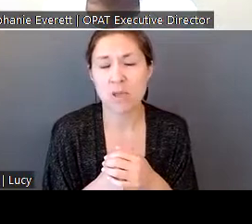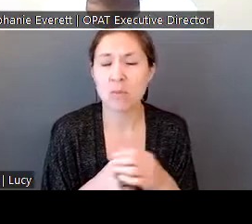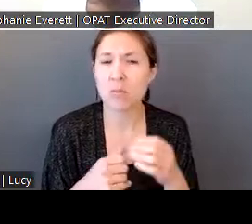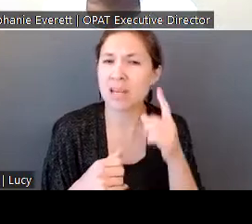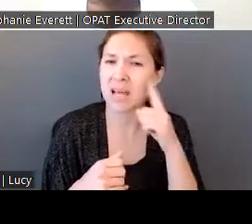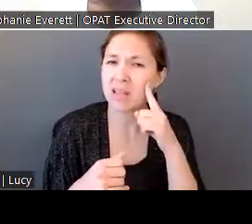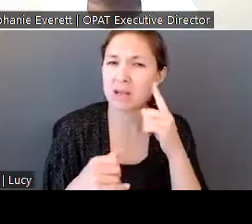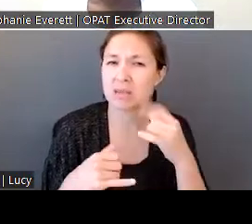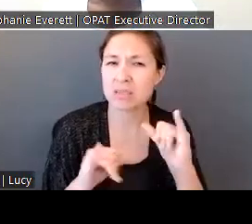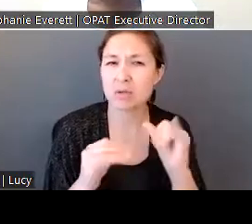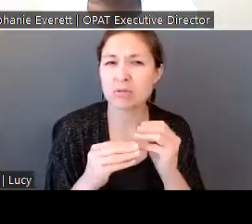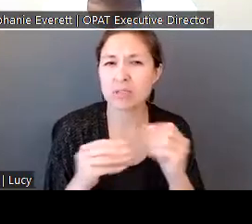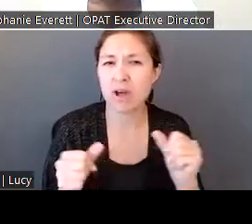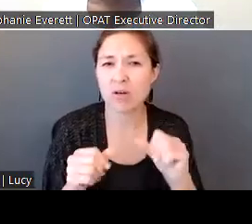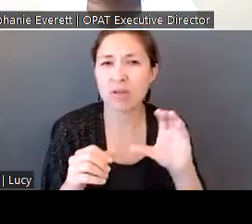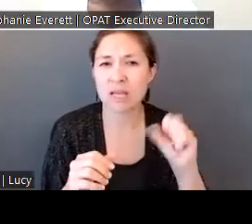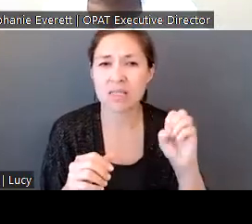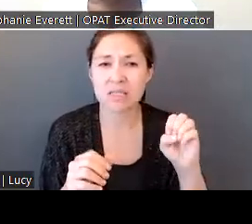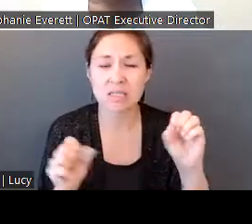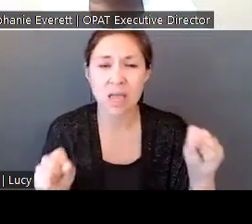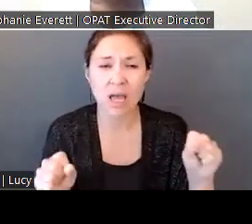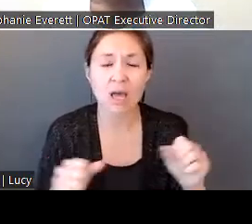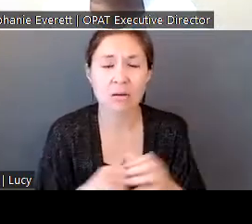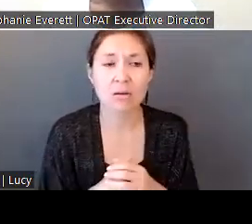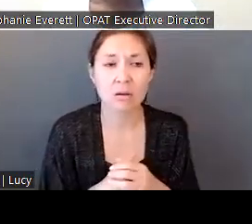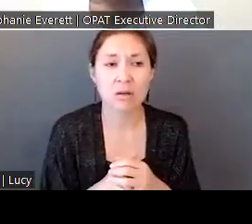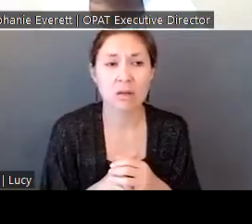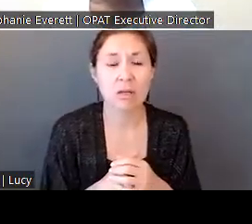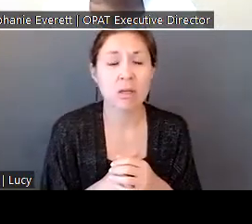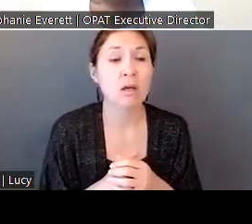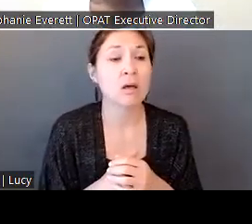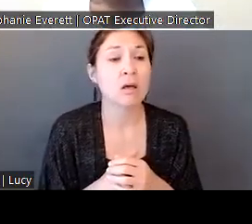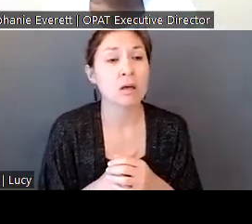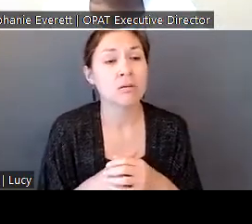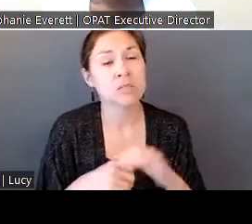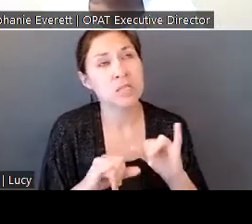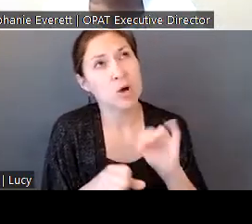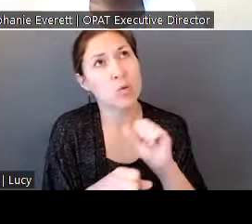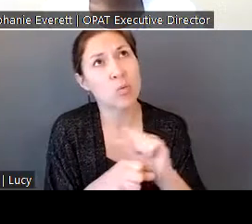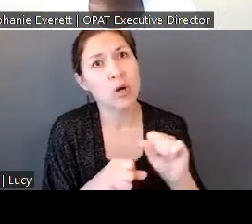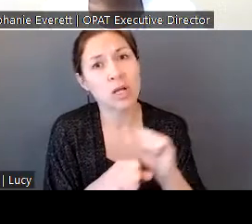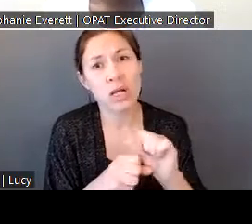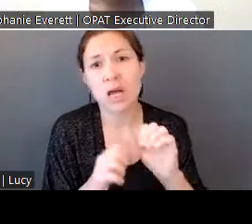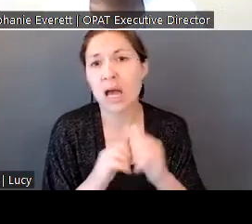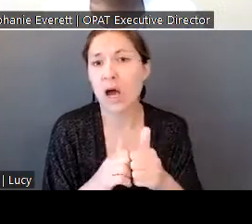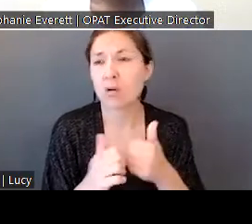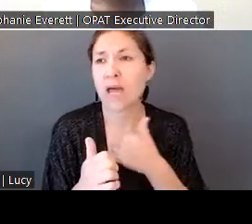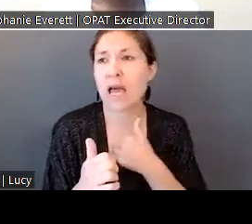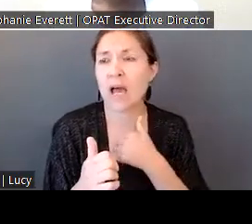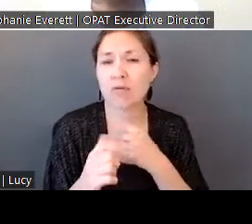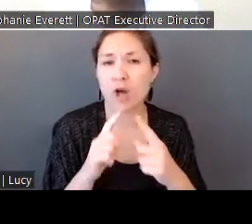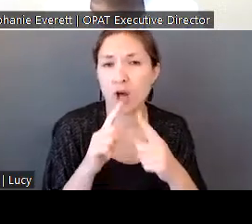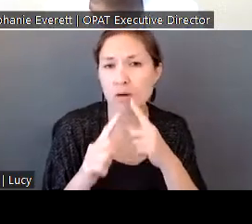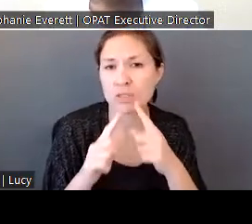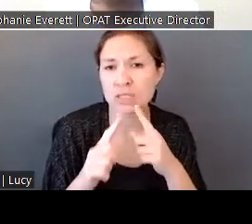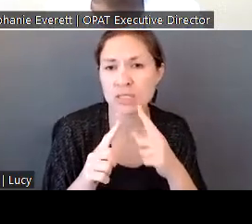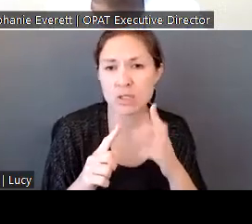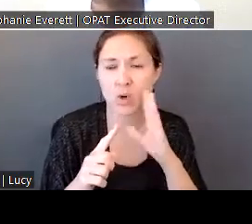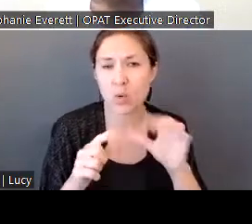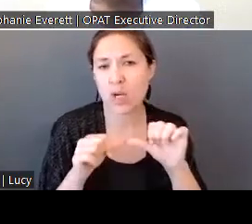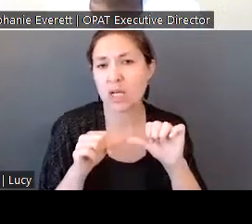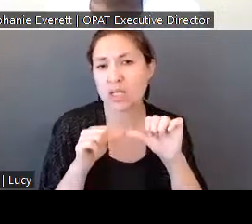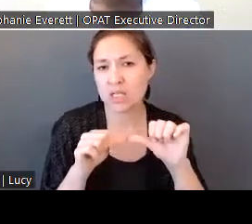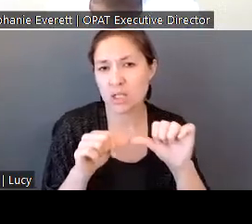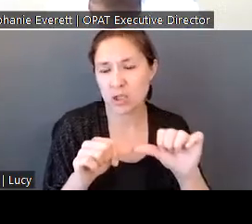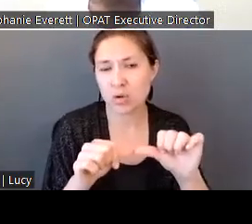on having those conversations, and I will continue to have those conversations how we move cases forward.